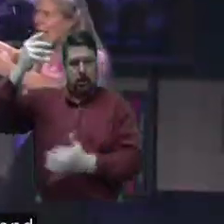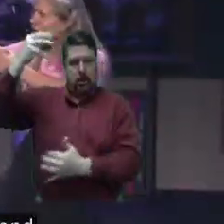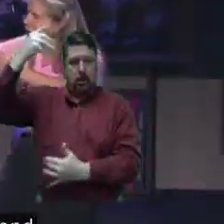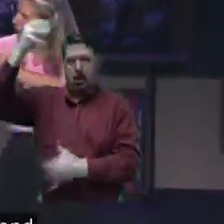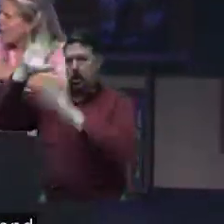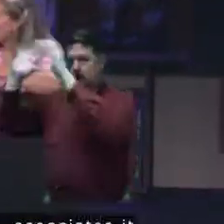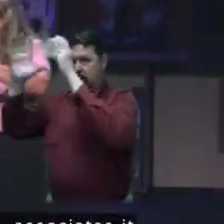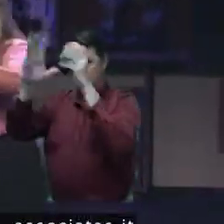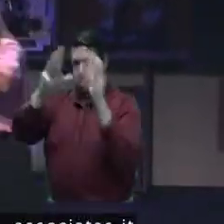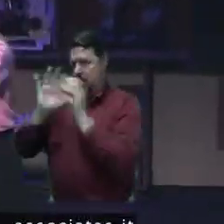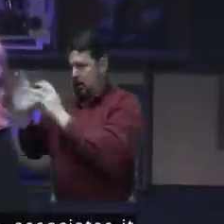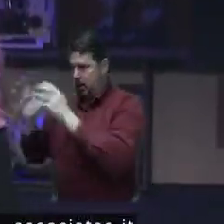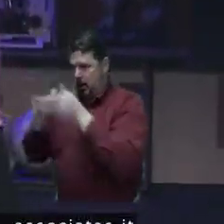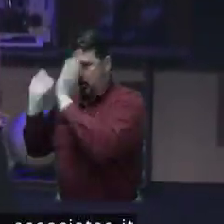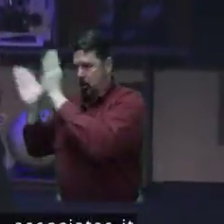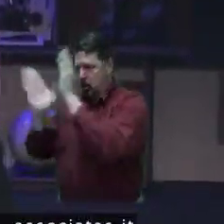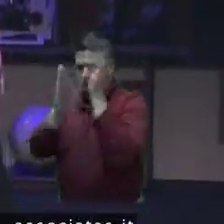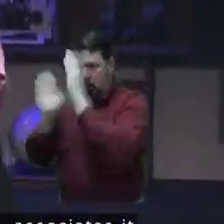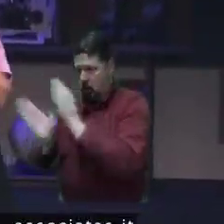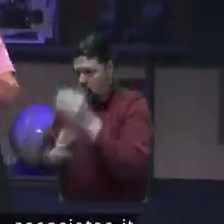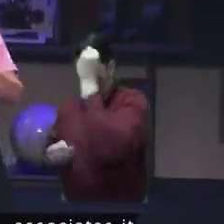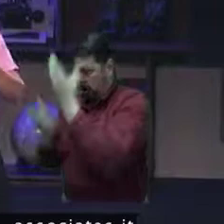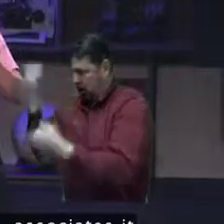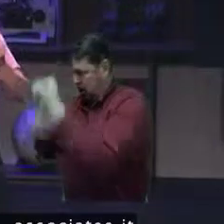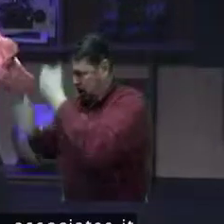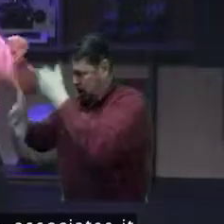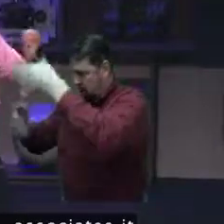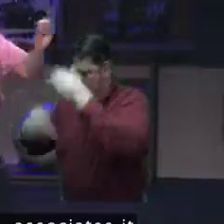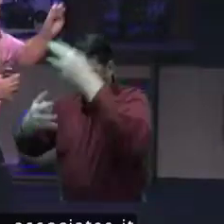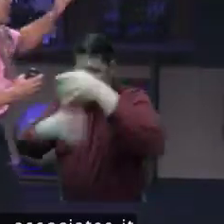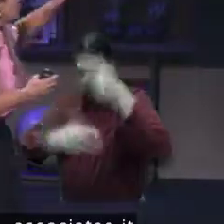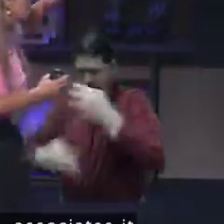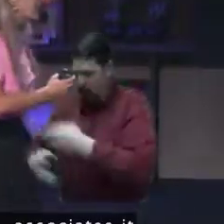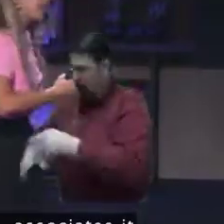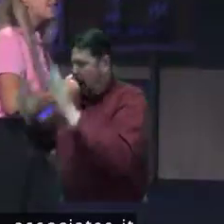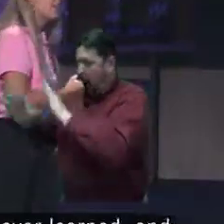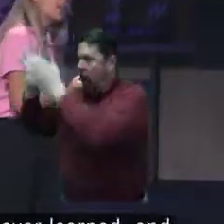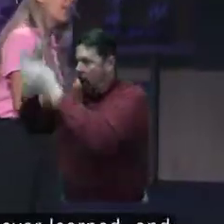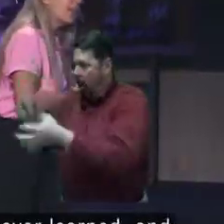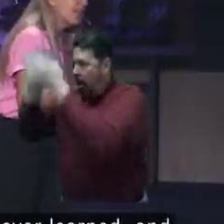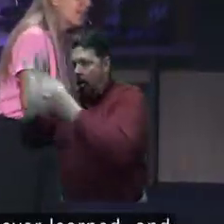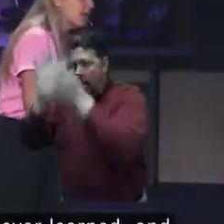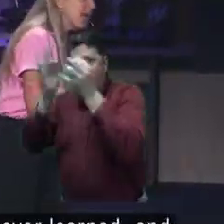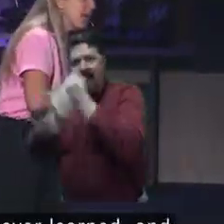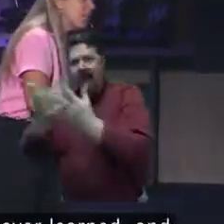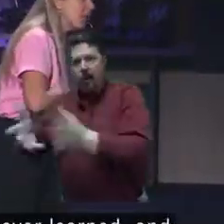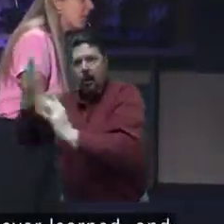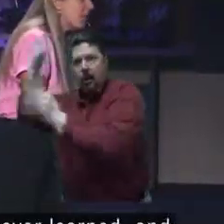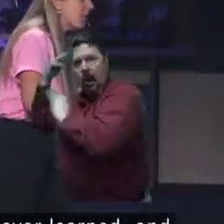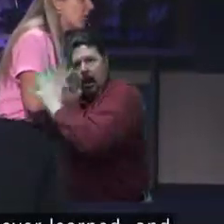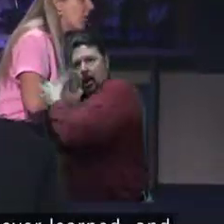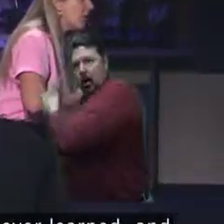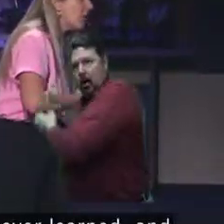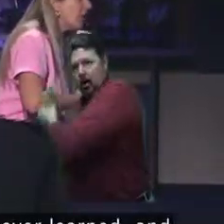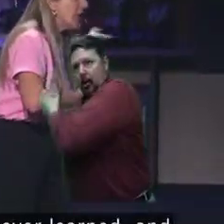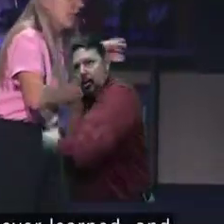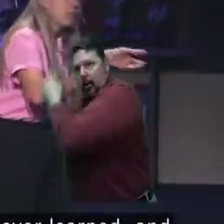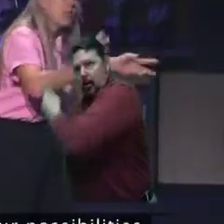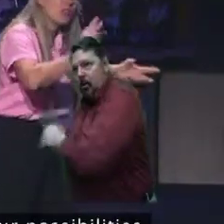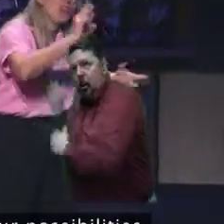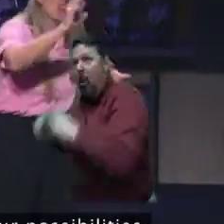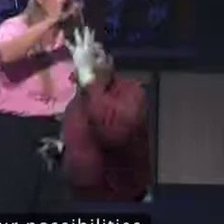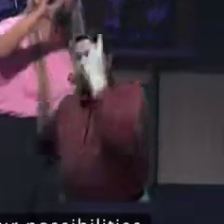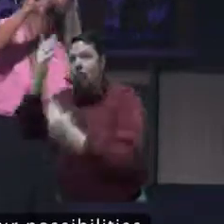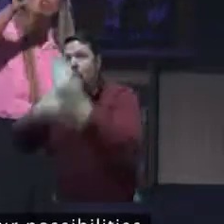then categorizes and organizes all that information, associates it with everything in the past we've ever learned,